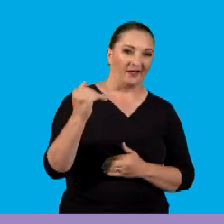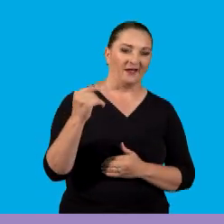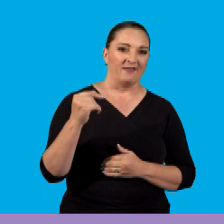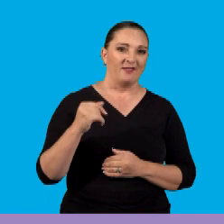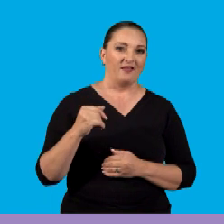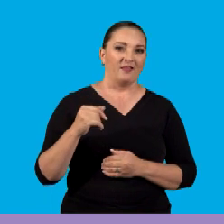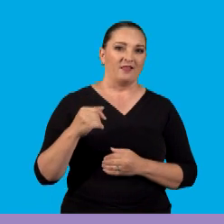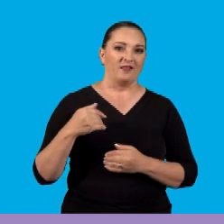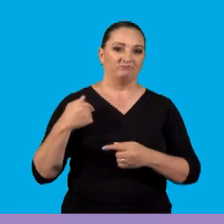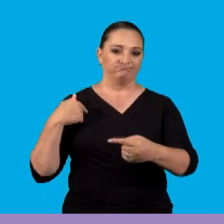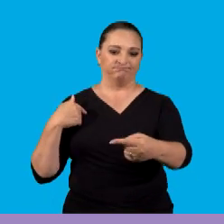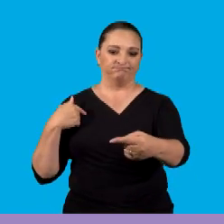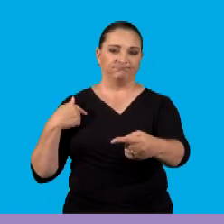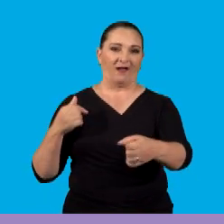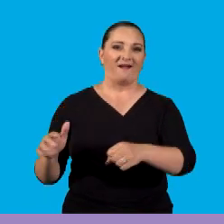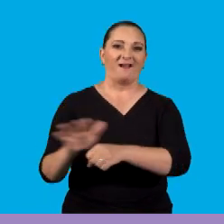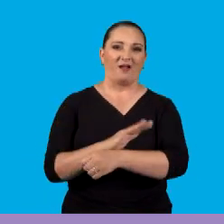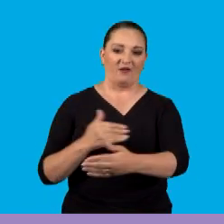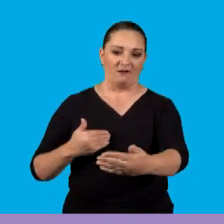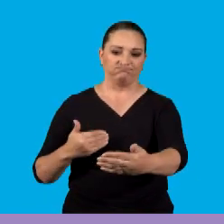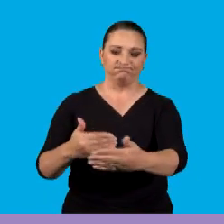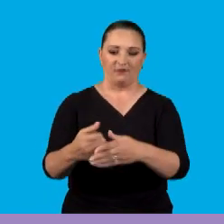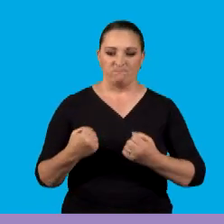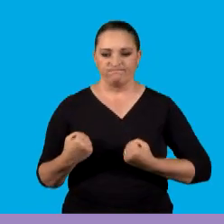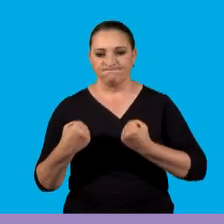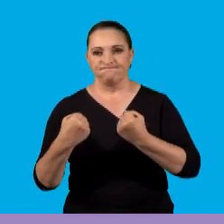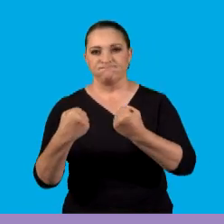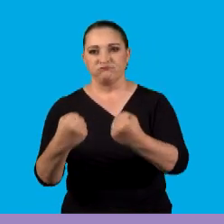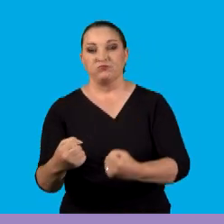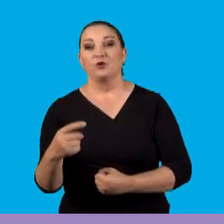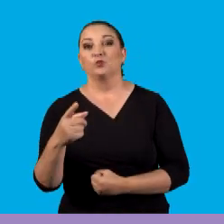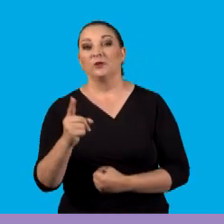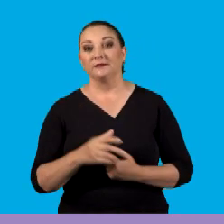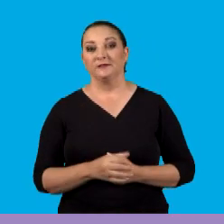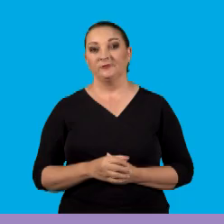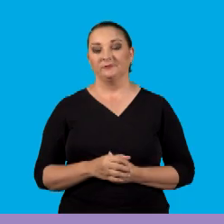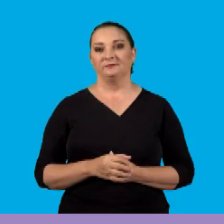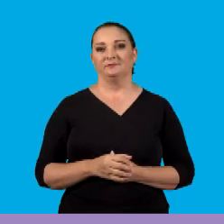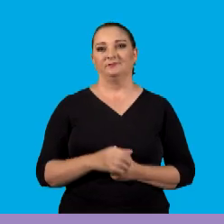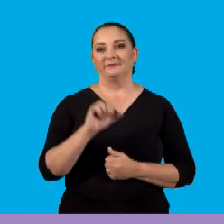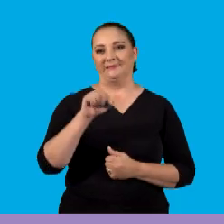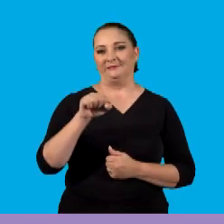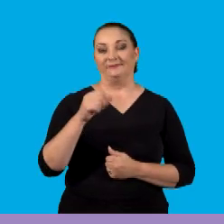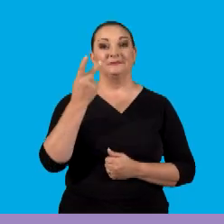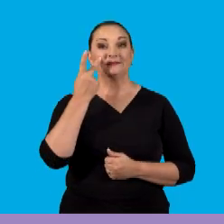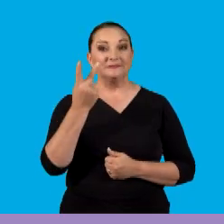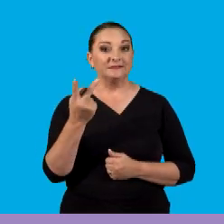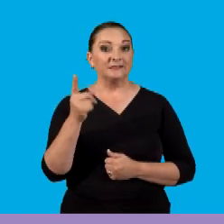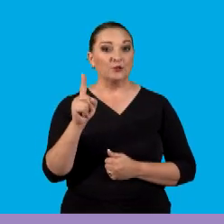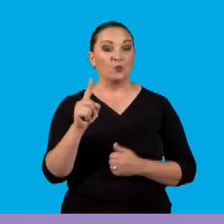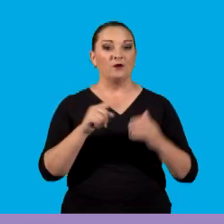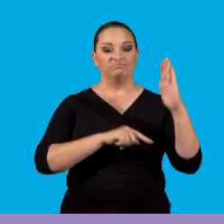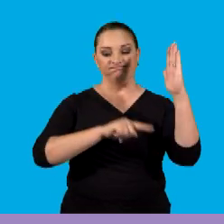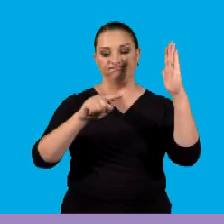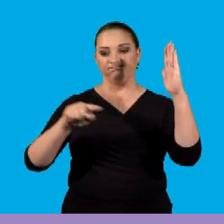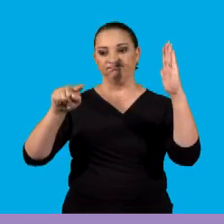highest distance that was covered by this car. Can you see which distance that is? Yes,